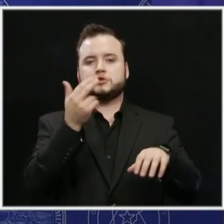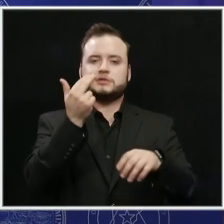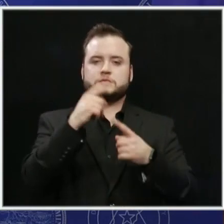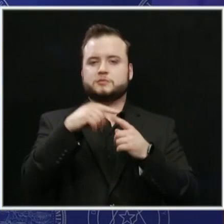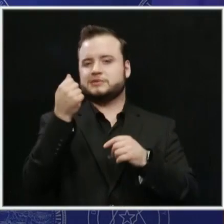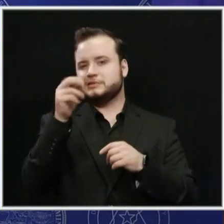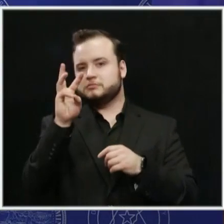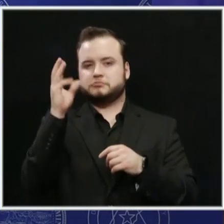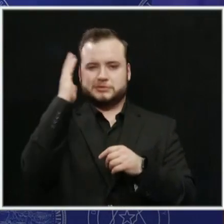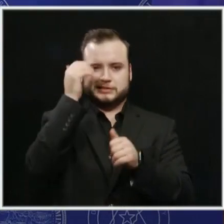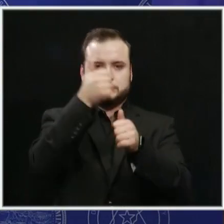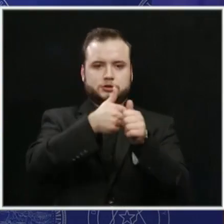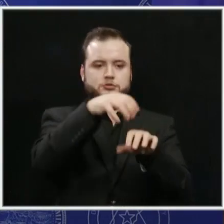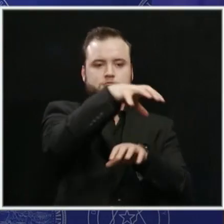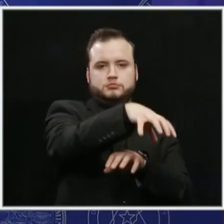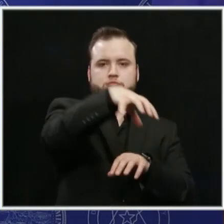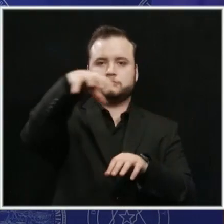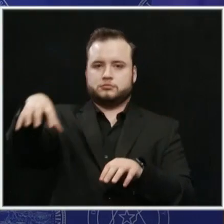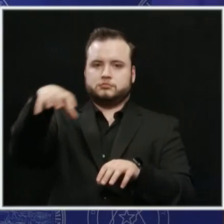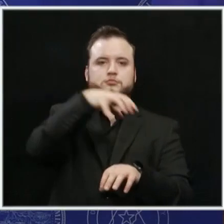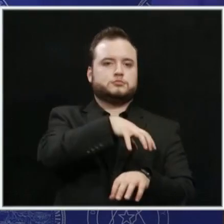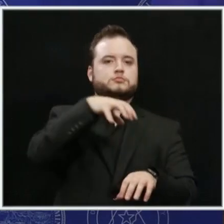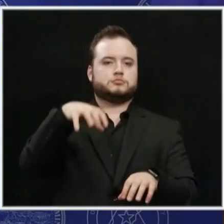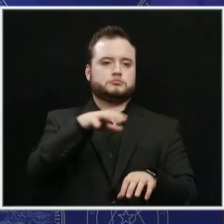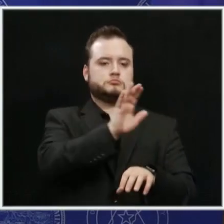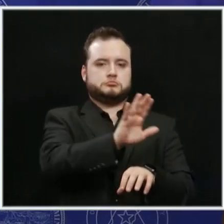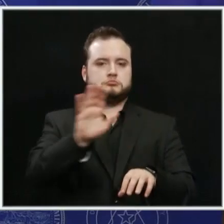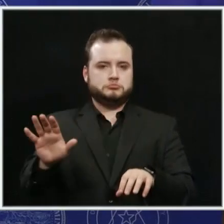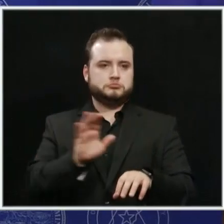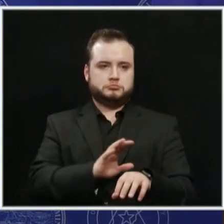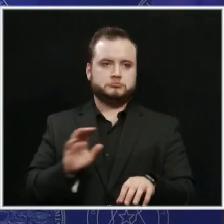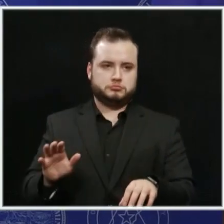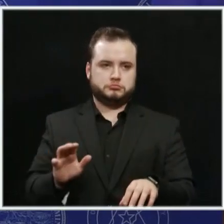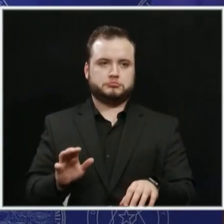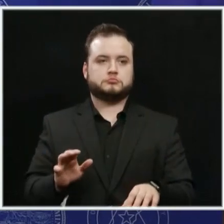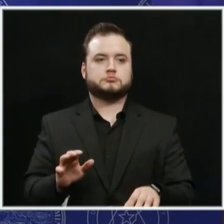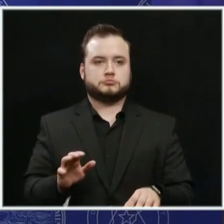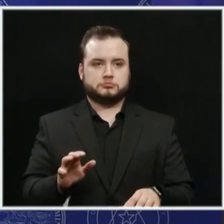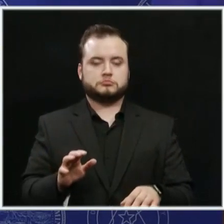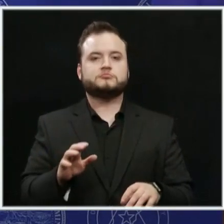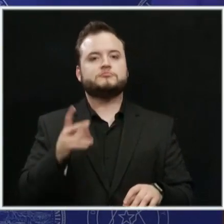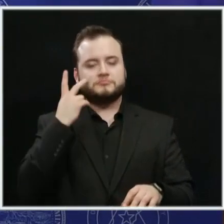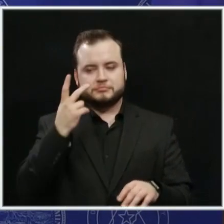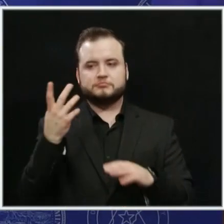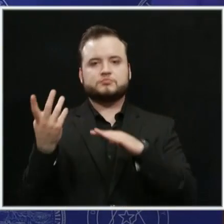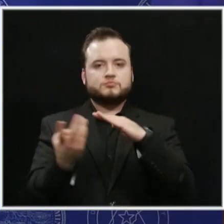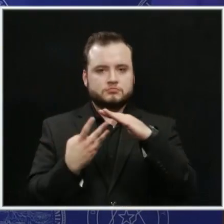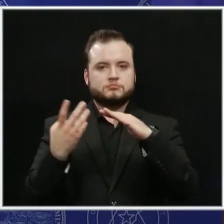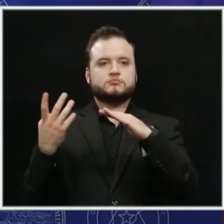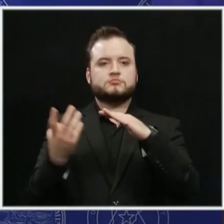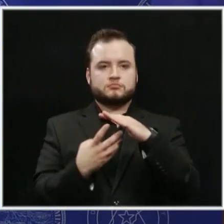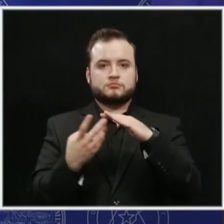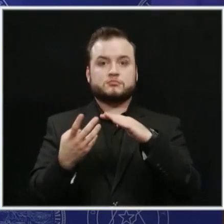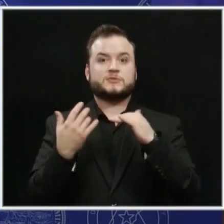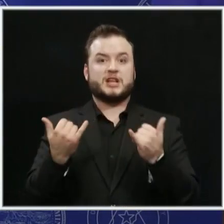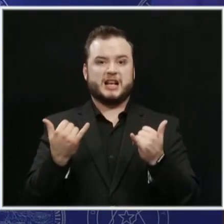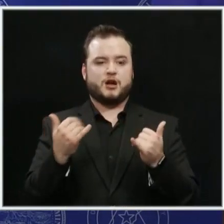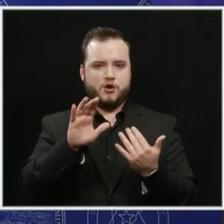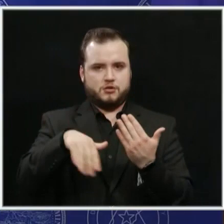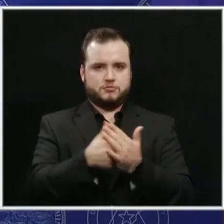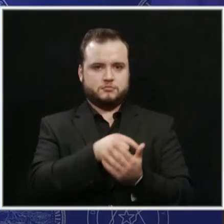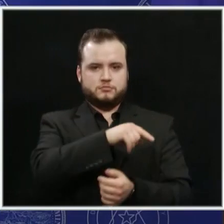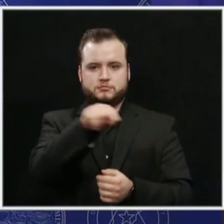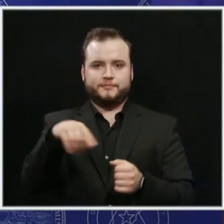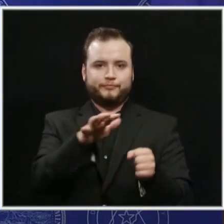at a time, and now our floor is full. And it's staying full, because as we move people out, and we are